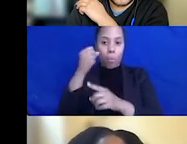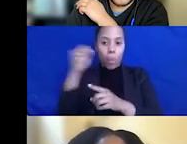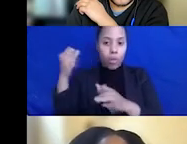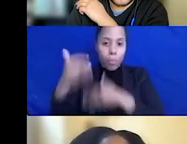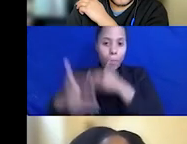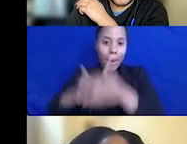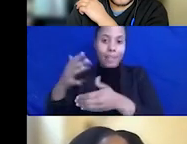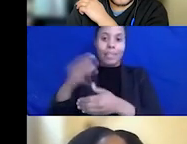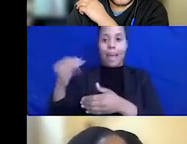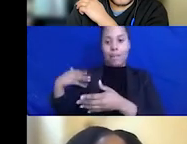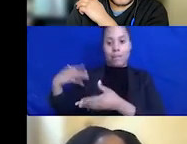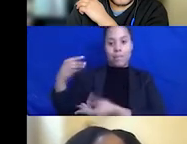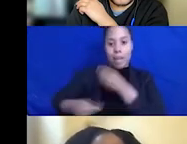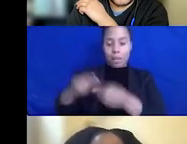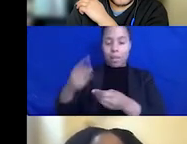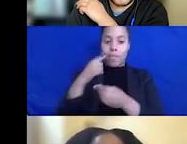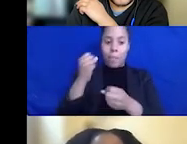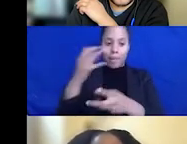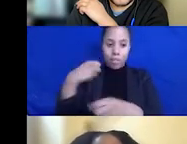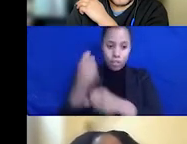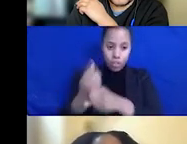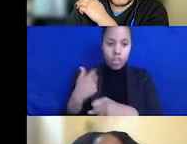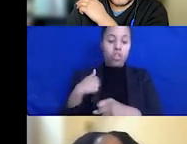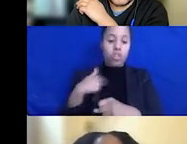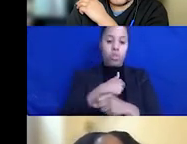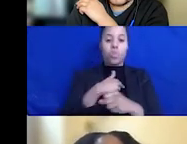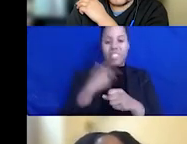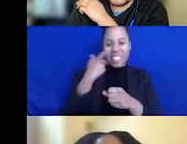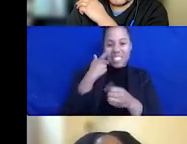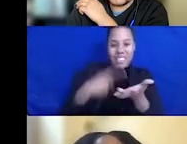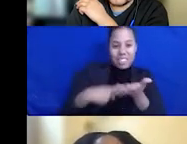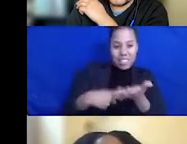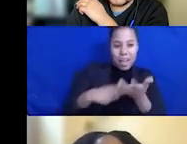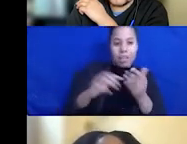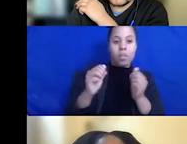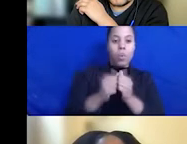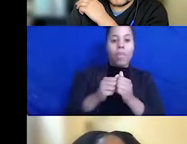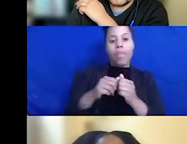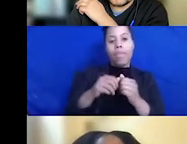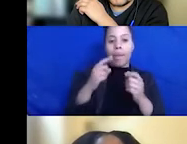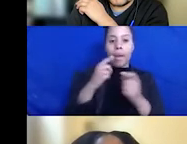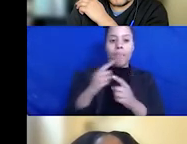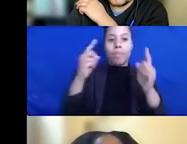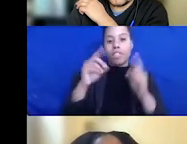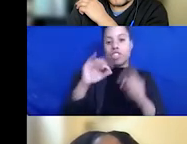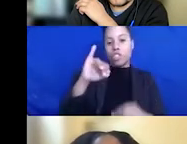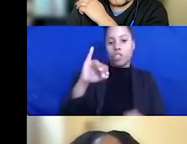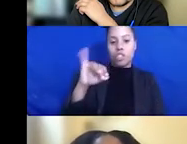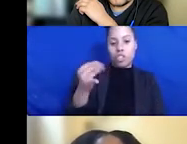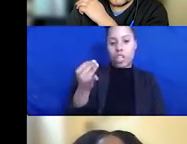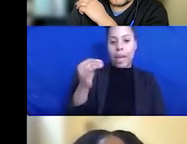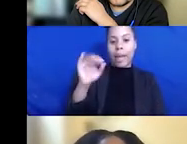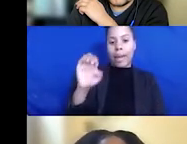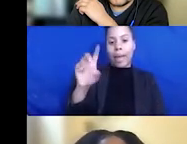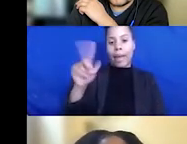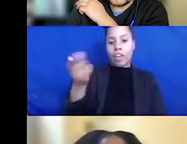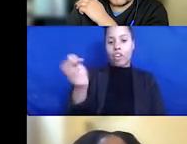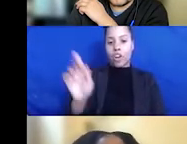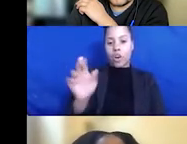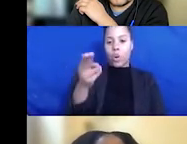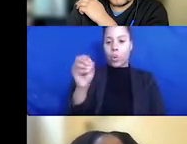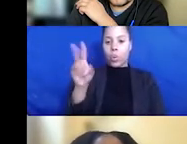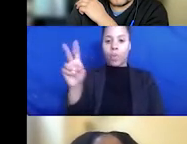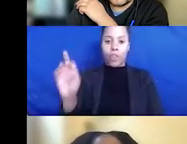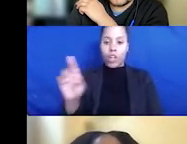just discussed with the infamous J. Edgar Hoover, he claimed that the United States was facing this national security threat